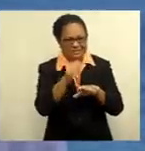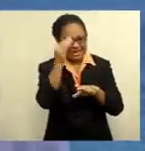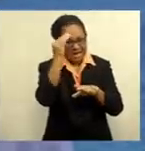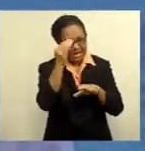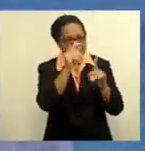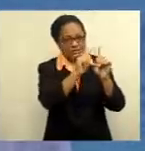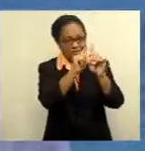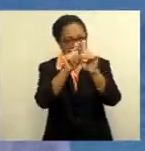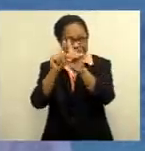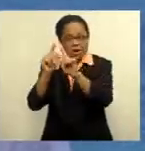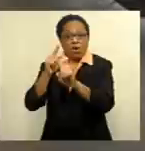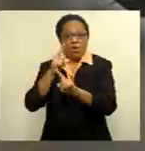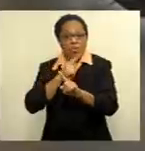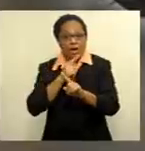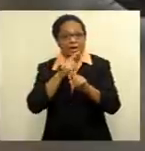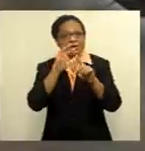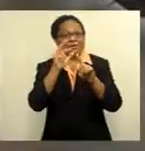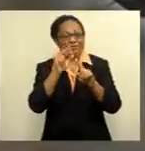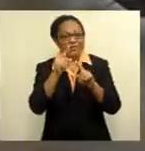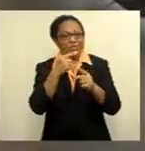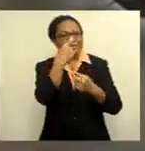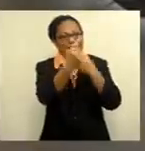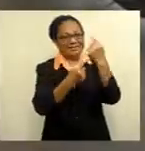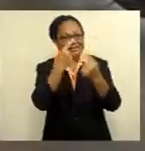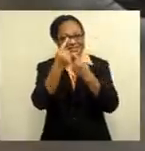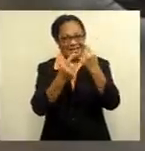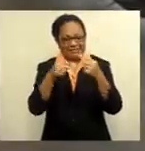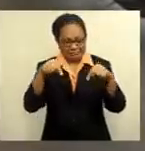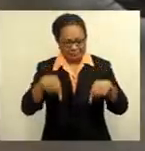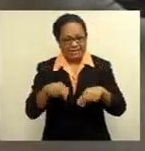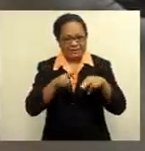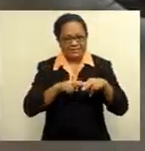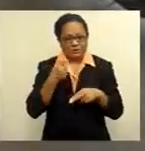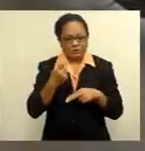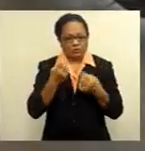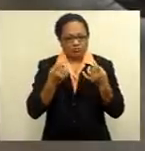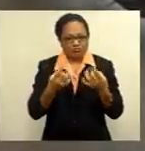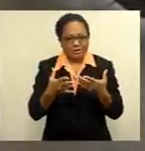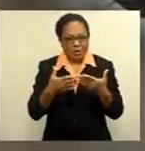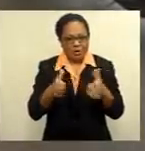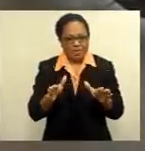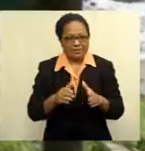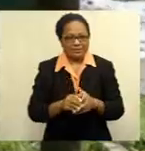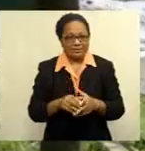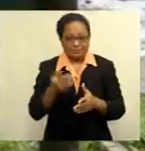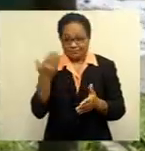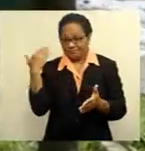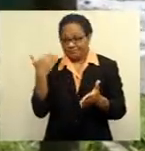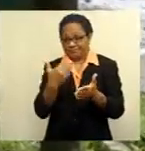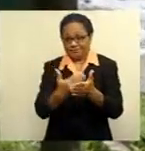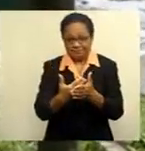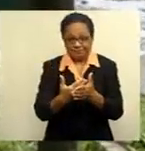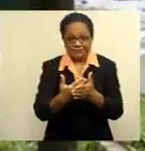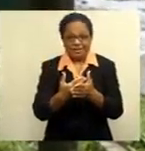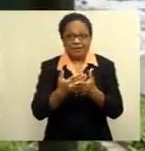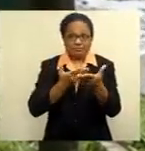to get the awareness out. Tourism stakeholders have been for the past few weeks having virtual meetings with the Prime Minister, Minister